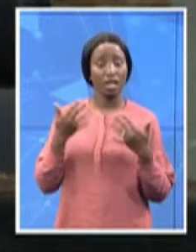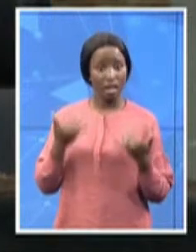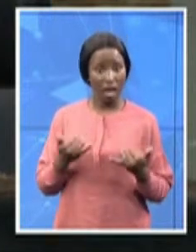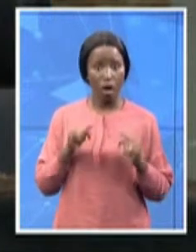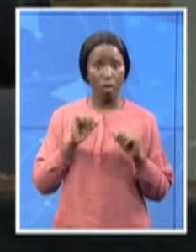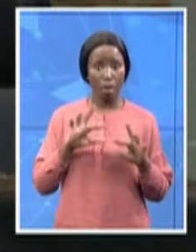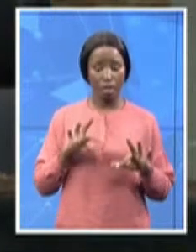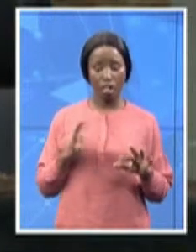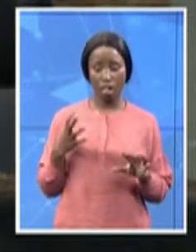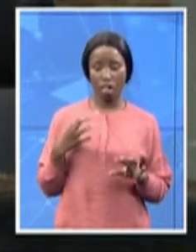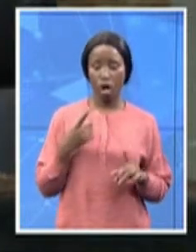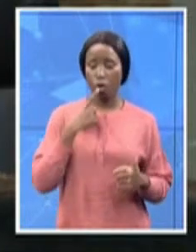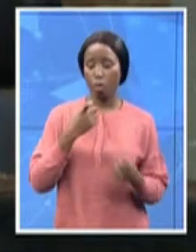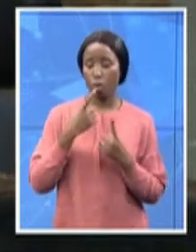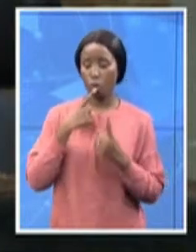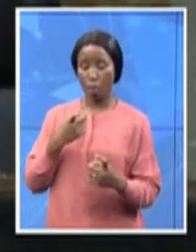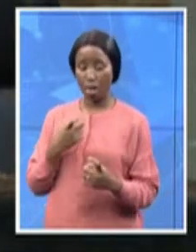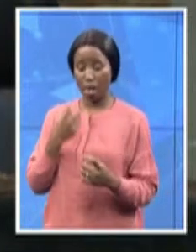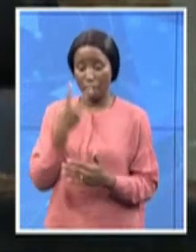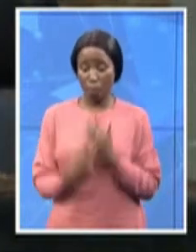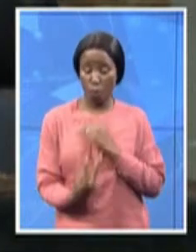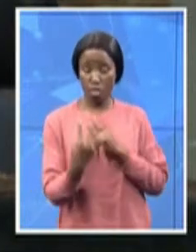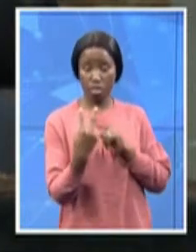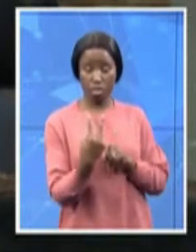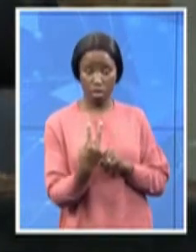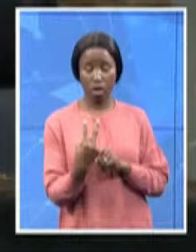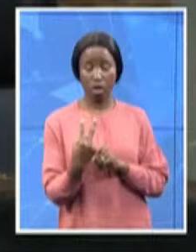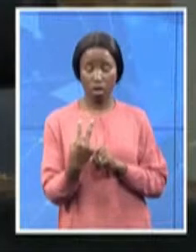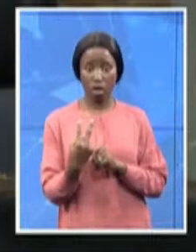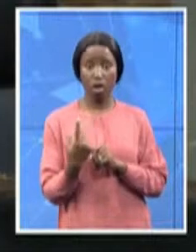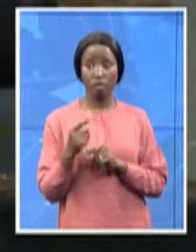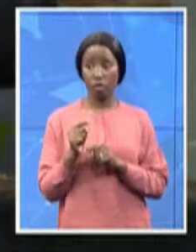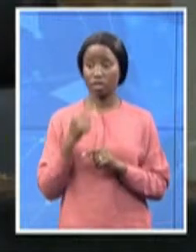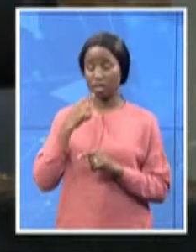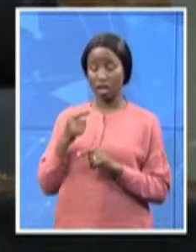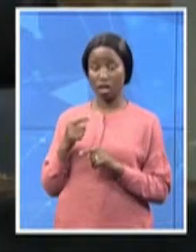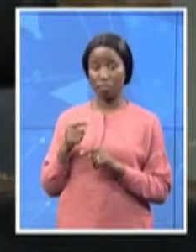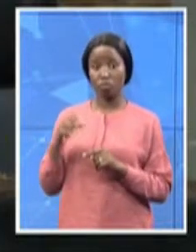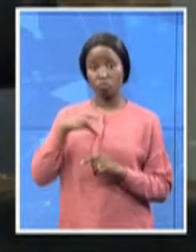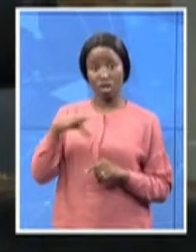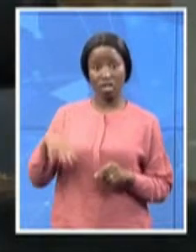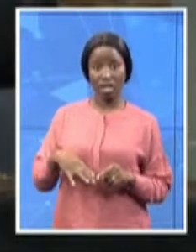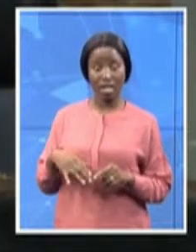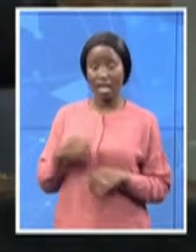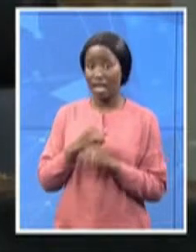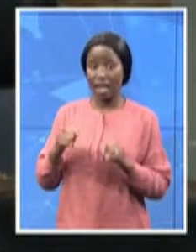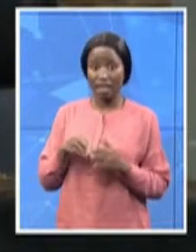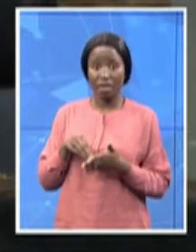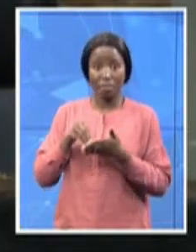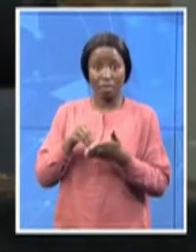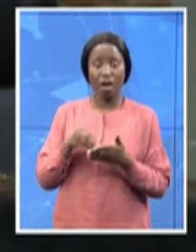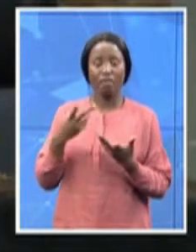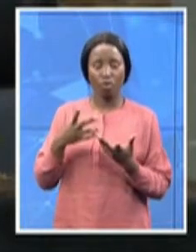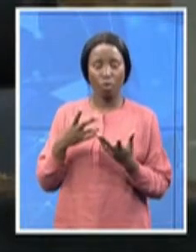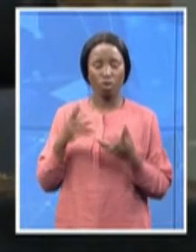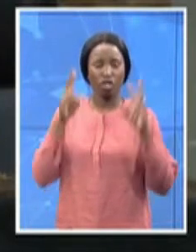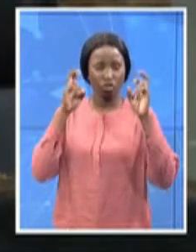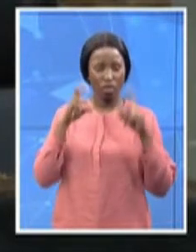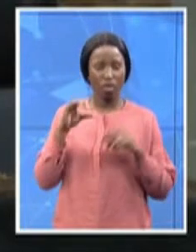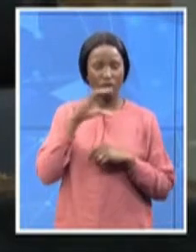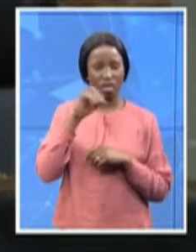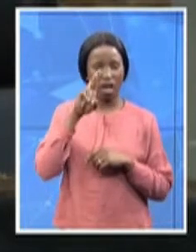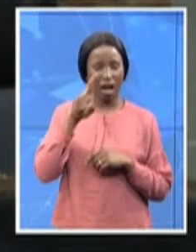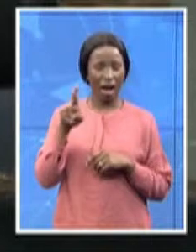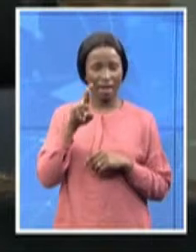failure to declare donations to the CR17 campaign, nor did they raise concerns